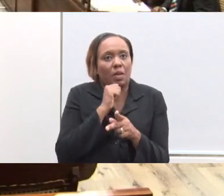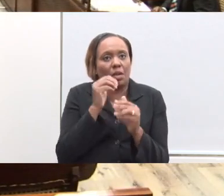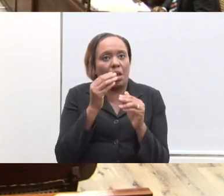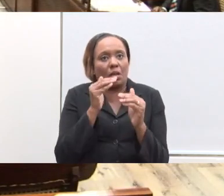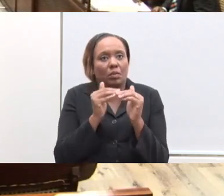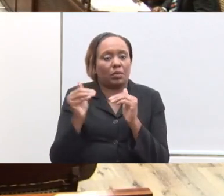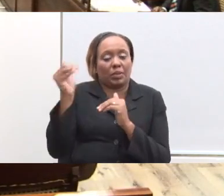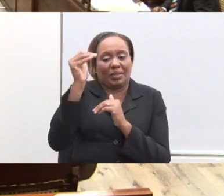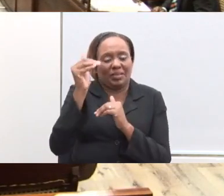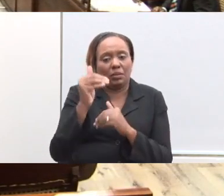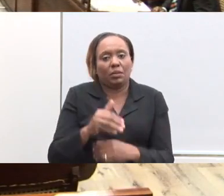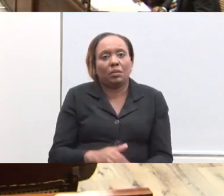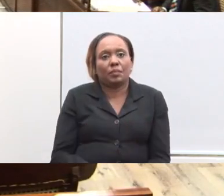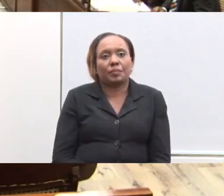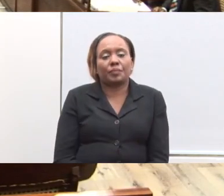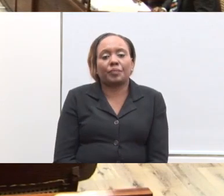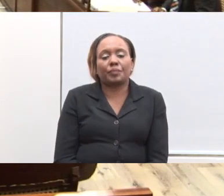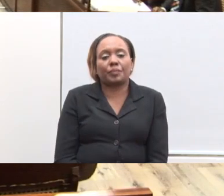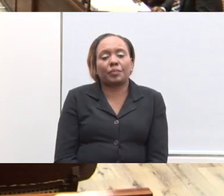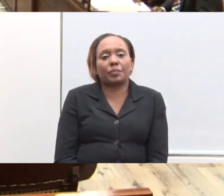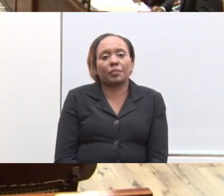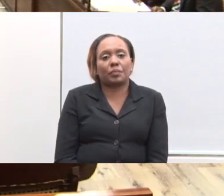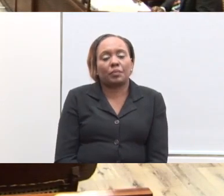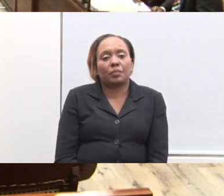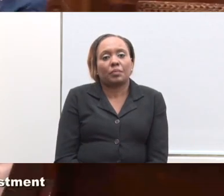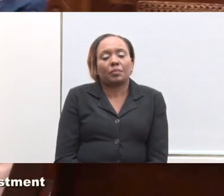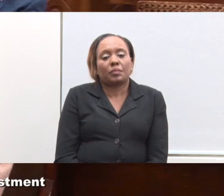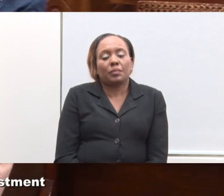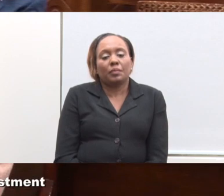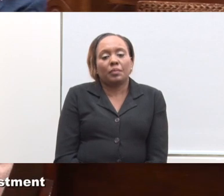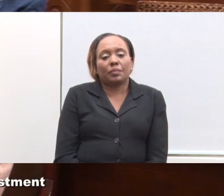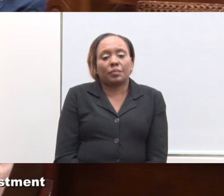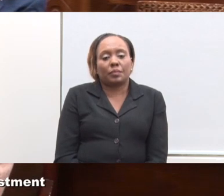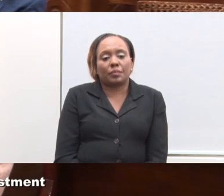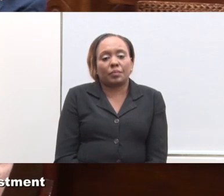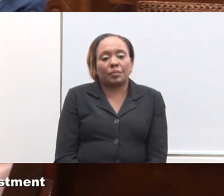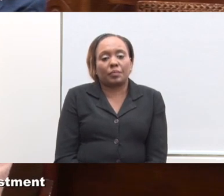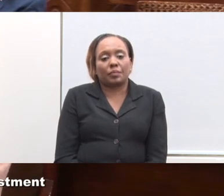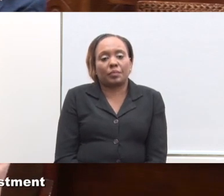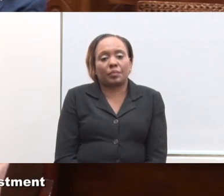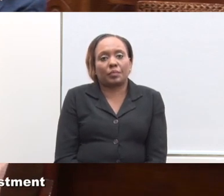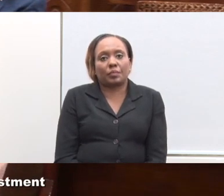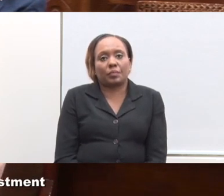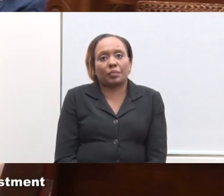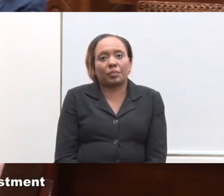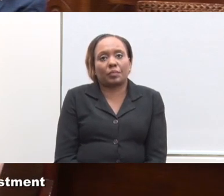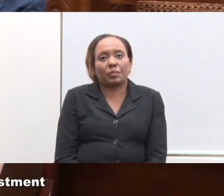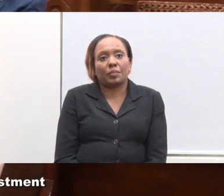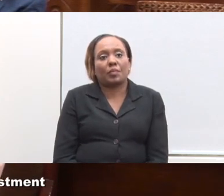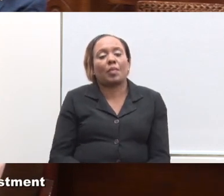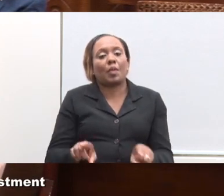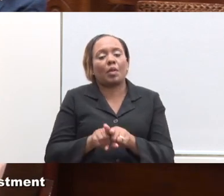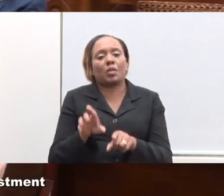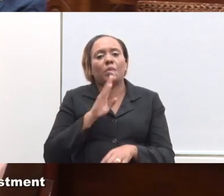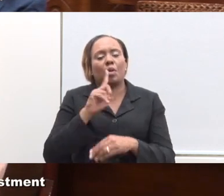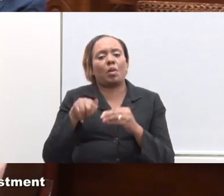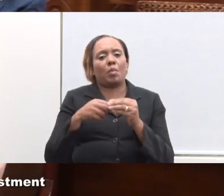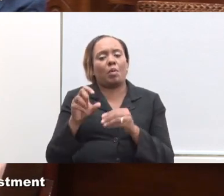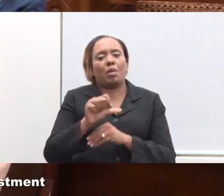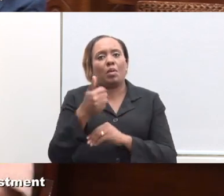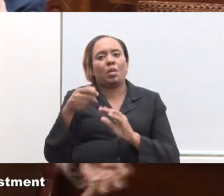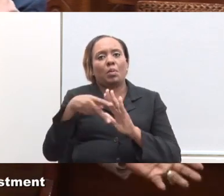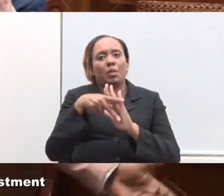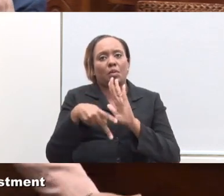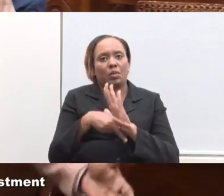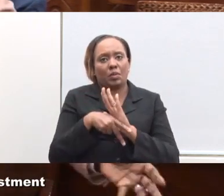In addition, Mr. Speaker, I spoke earlier of a public sector counter-cyclical policy and what is